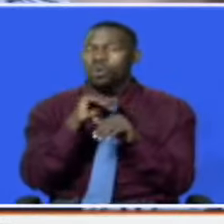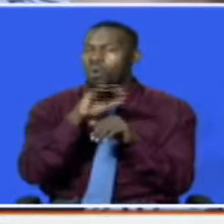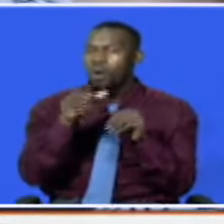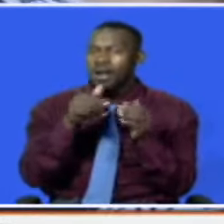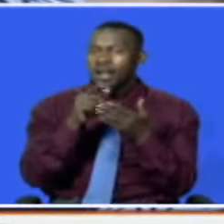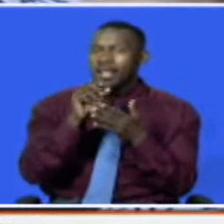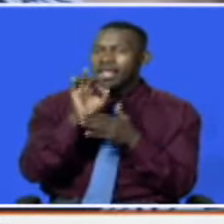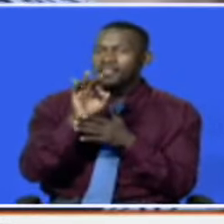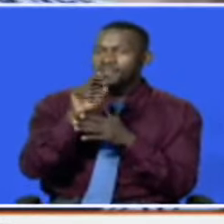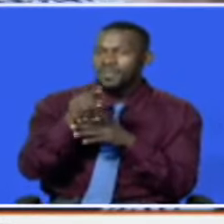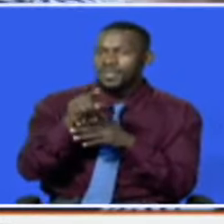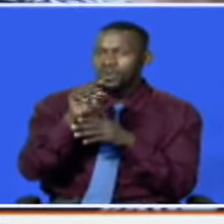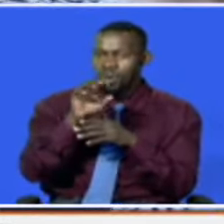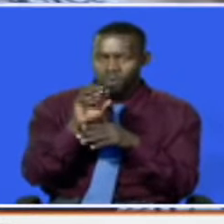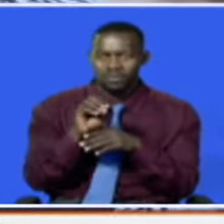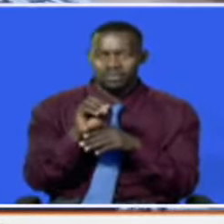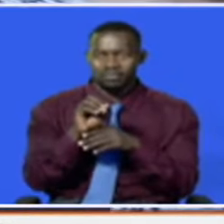those